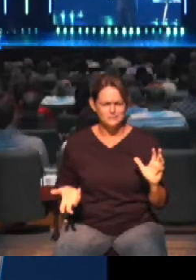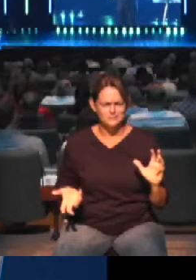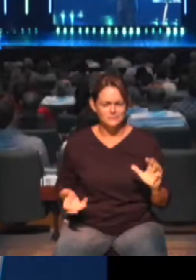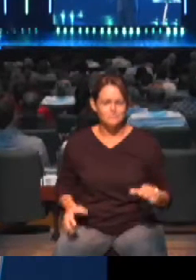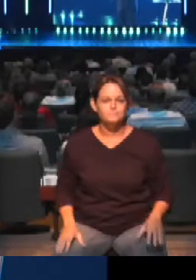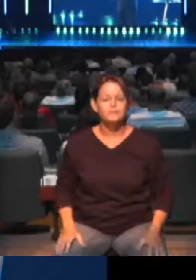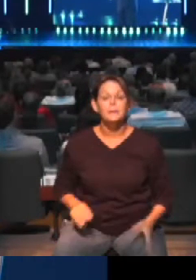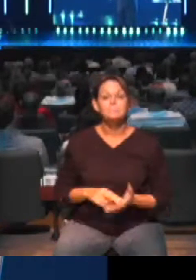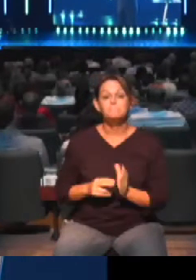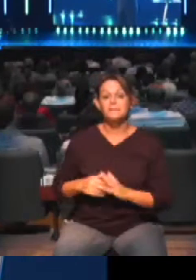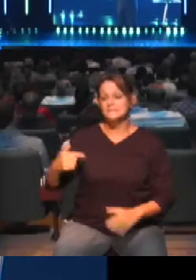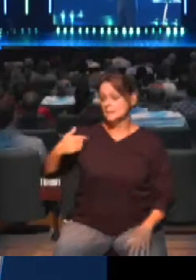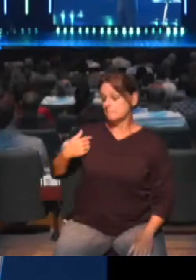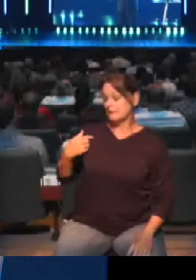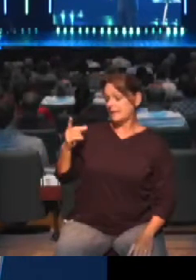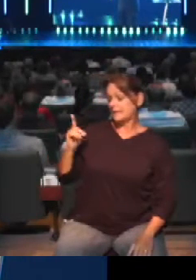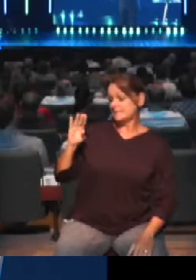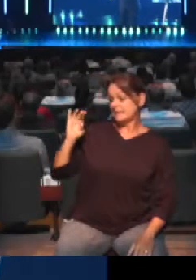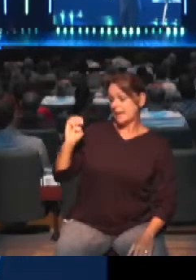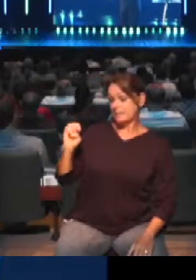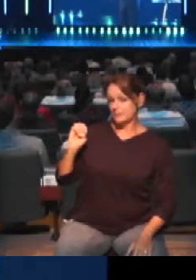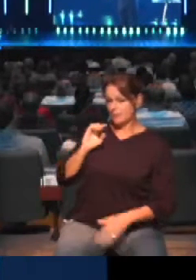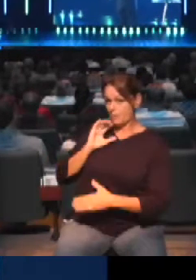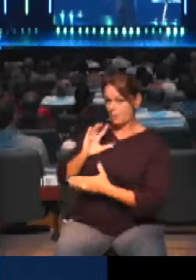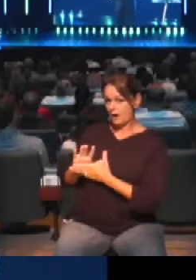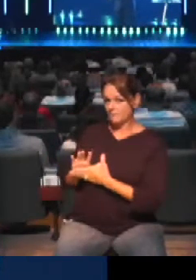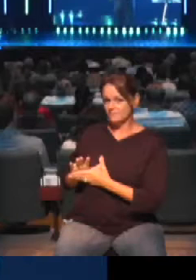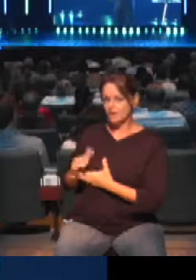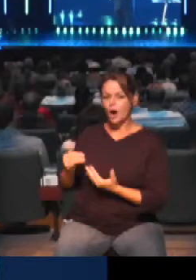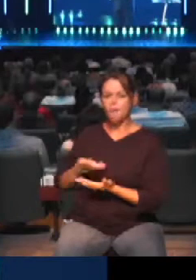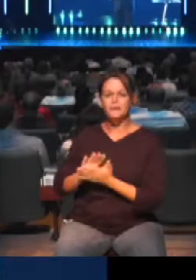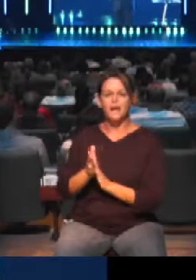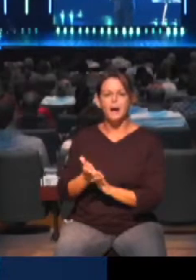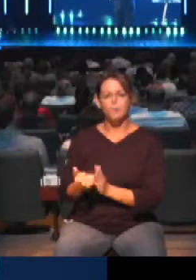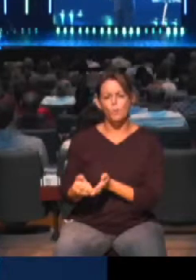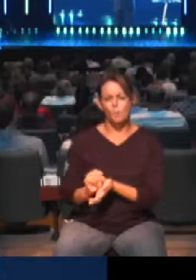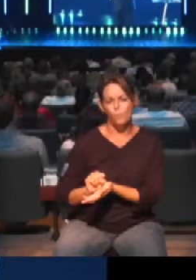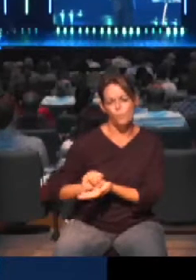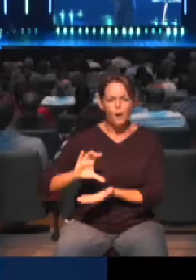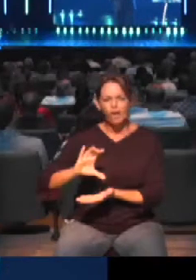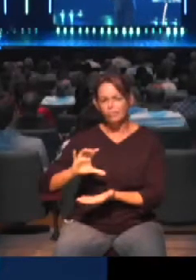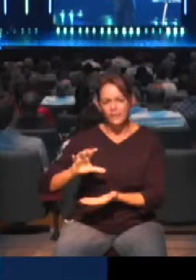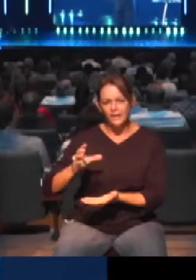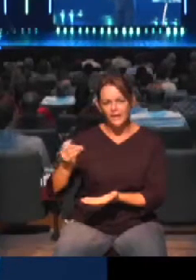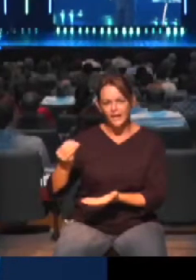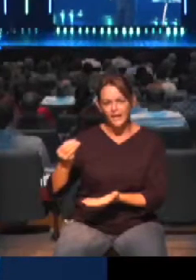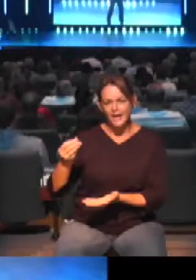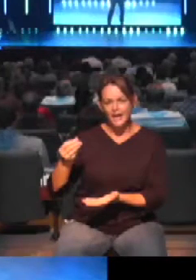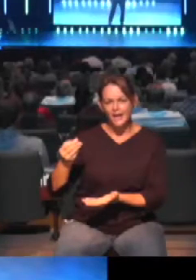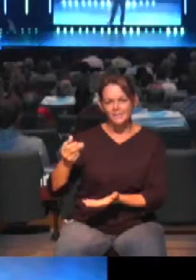that Debbie and I are now wealthy.